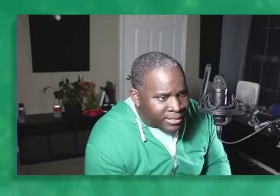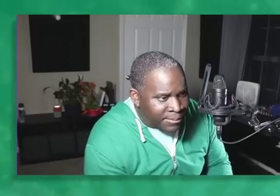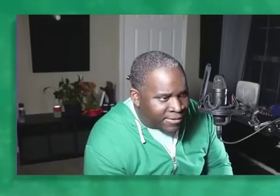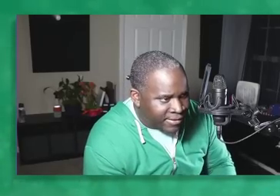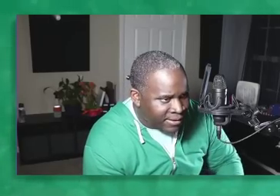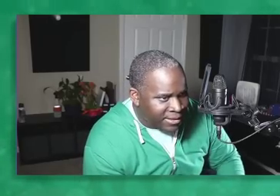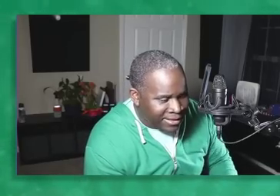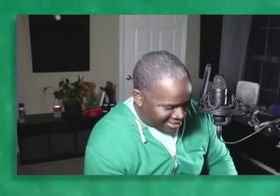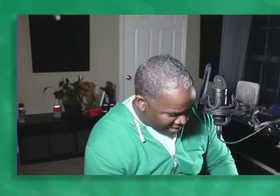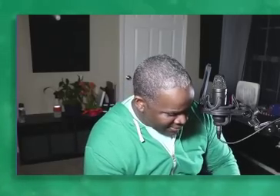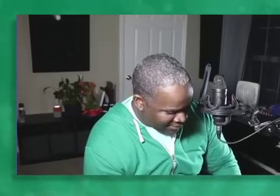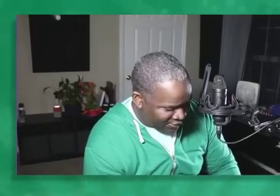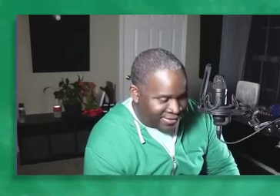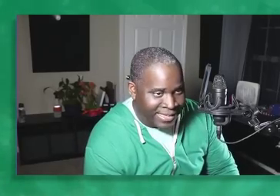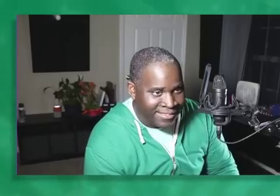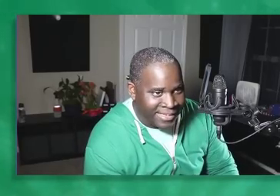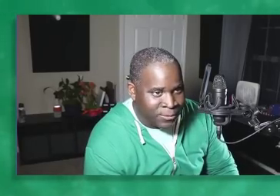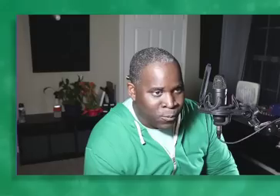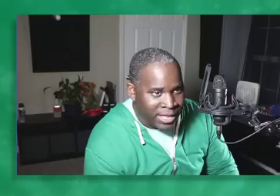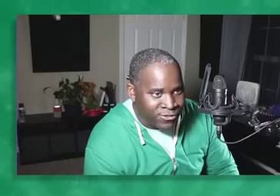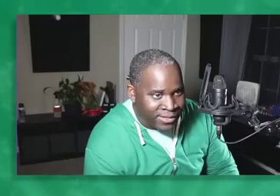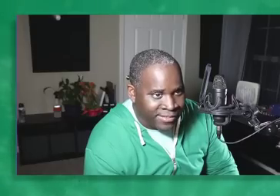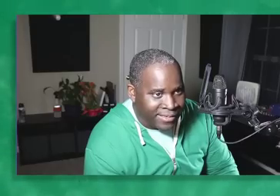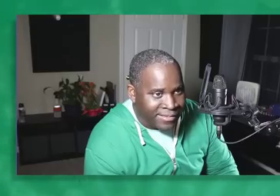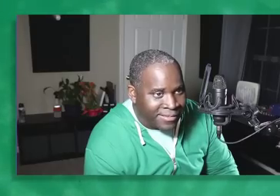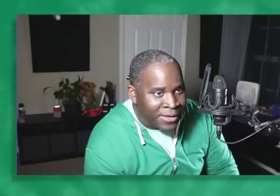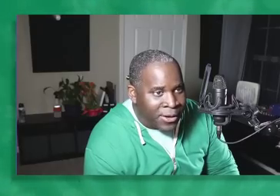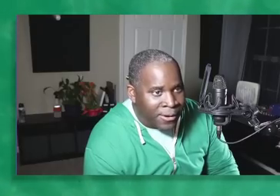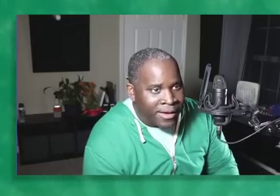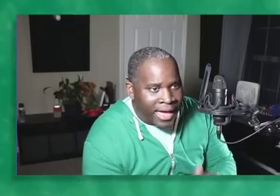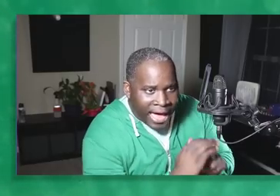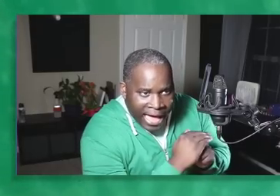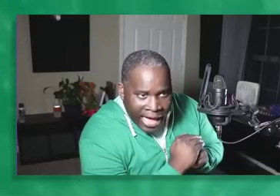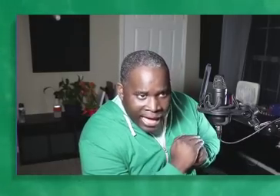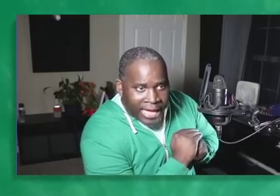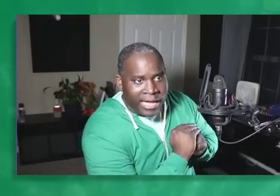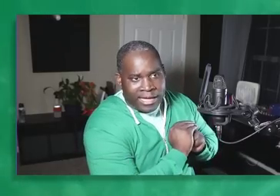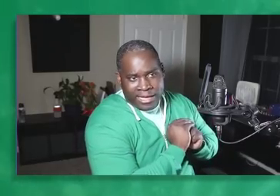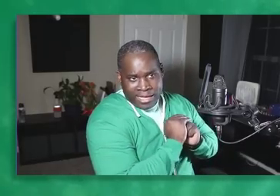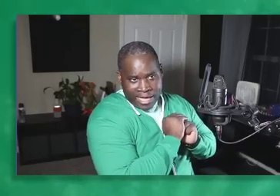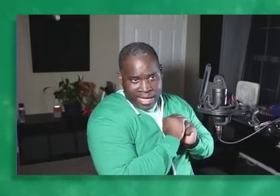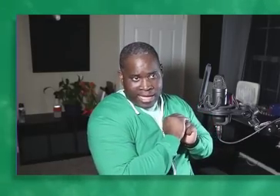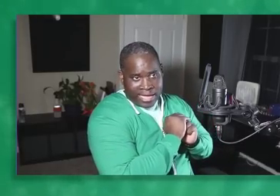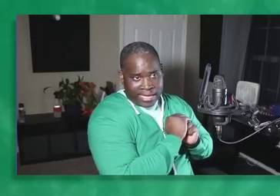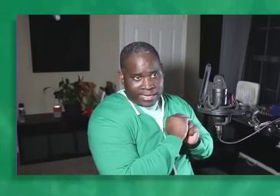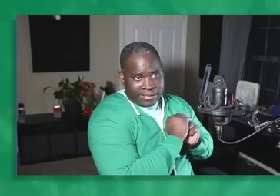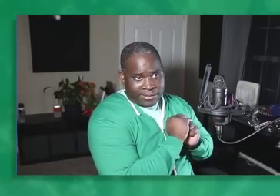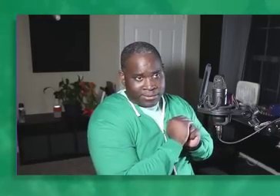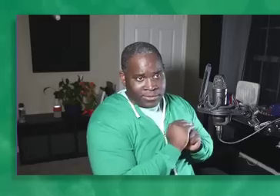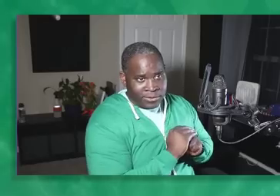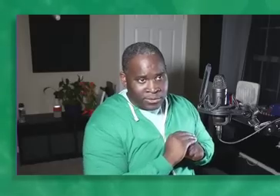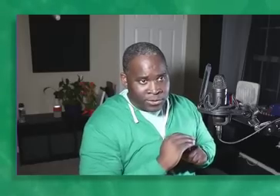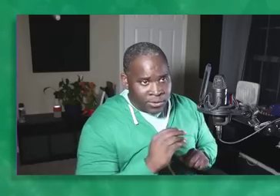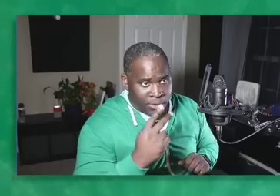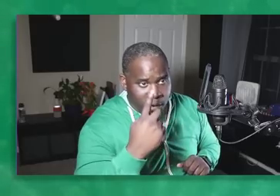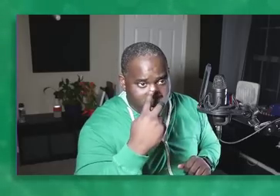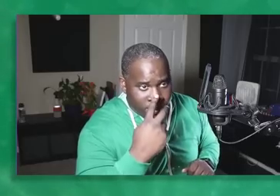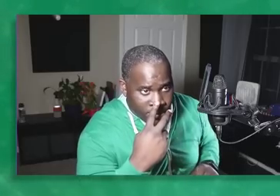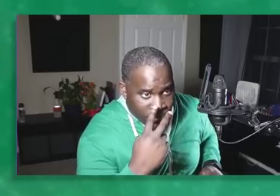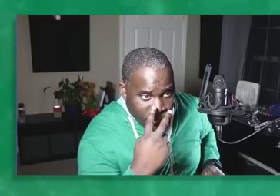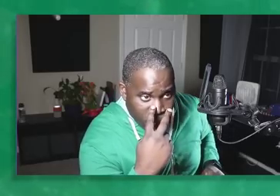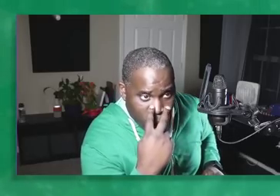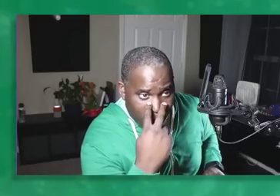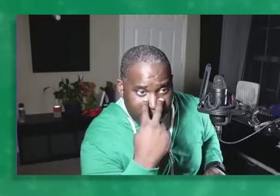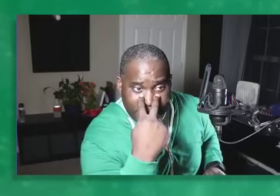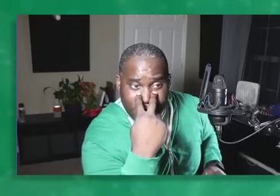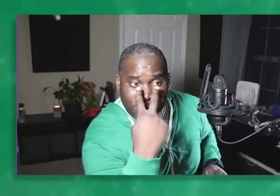see. Let me see. I don't think he said when she sees. Out of sight. Hide.